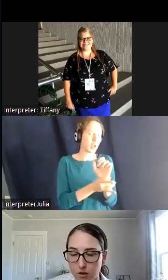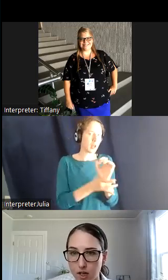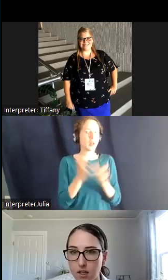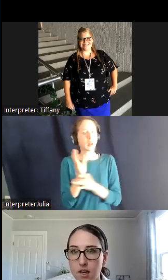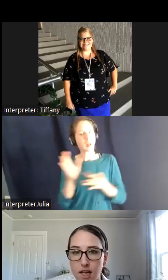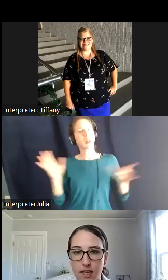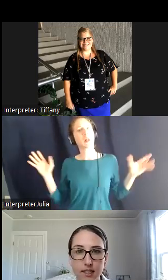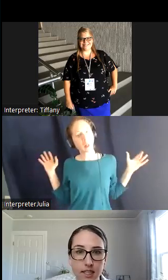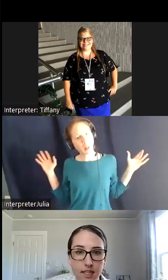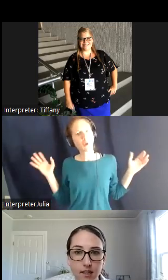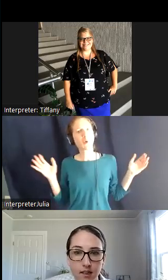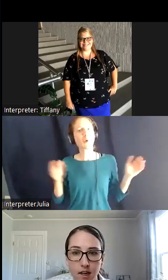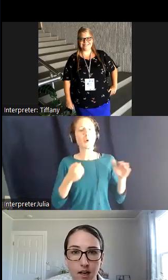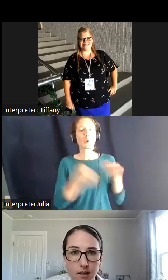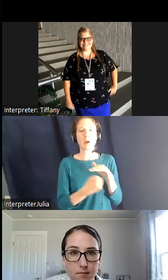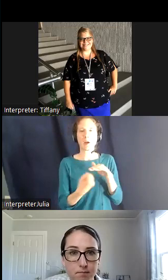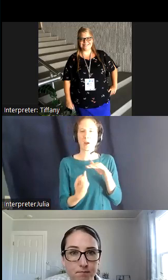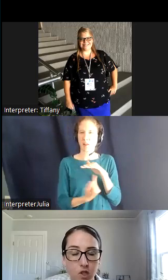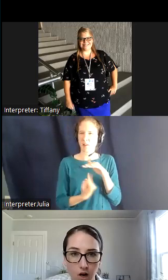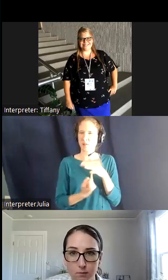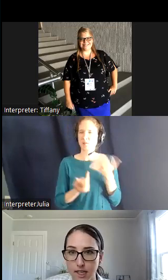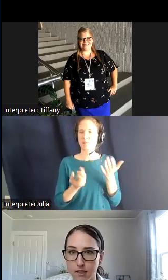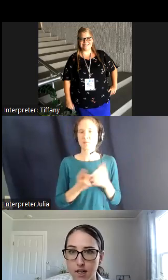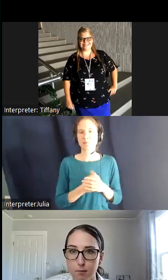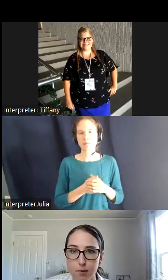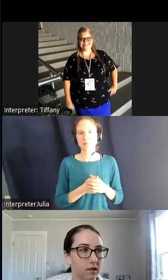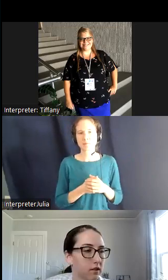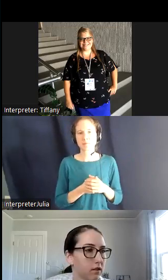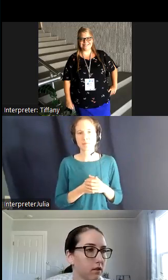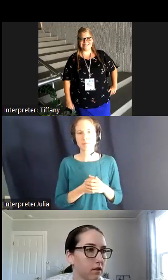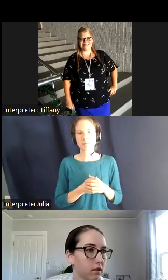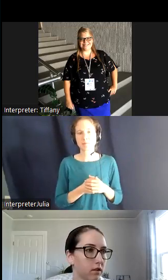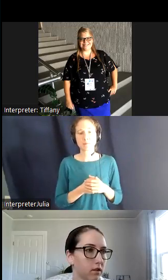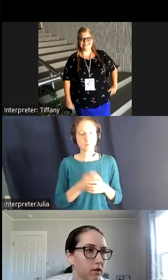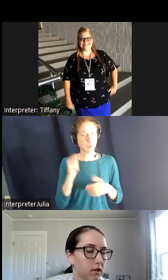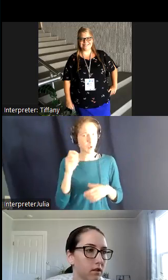and seclusion. And I see Tom's hand up.